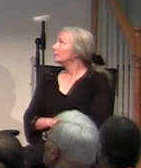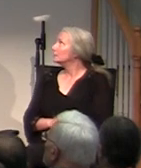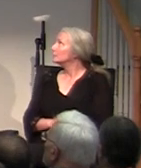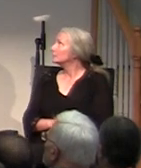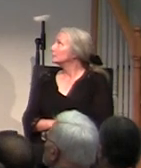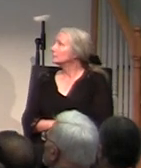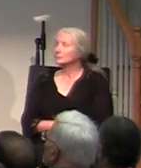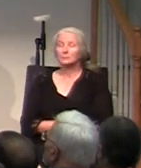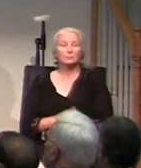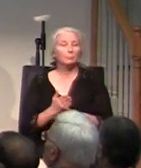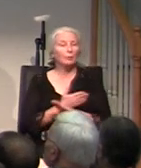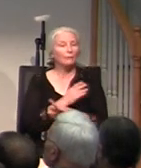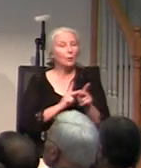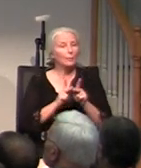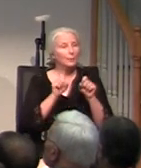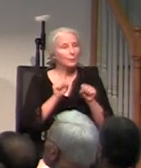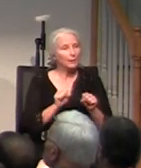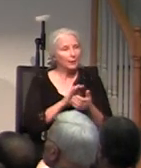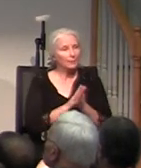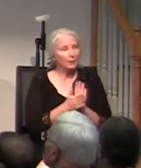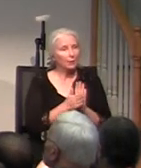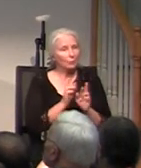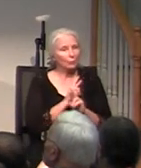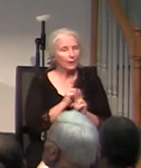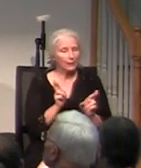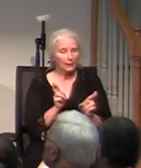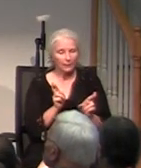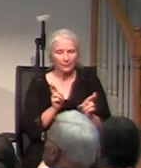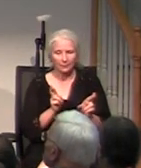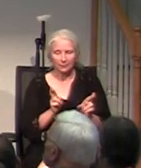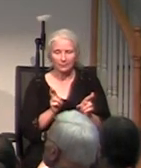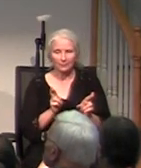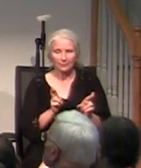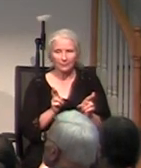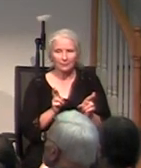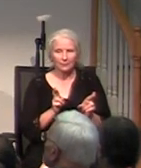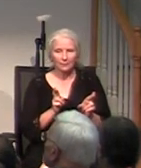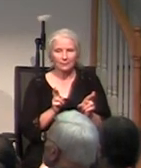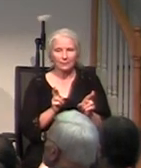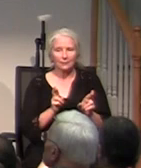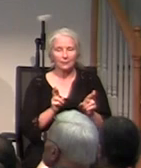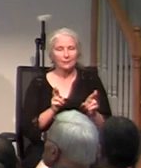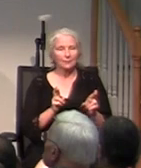bride in Scripture and in the spirit of prophecy, be united with